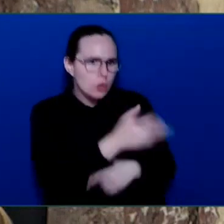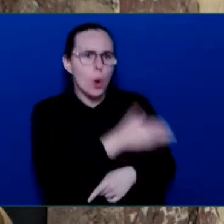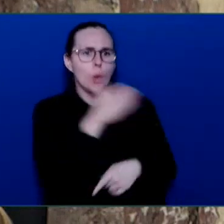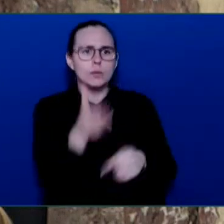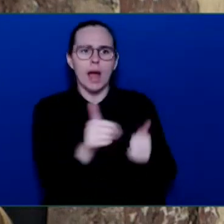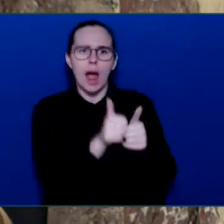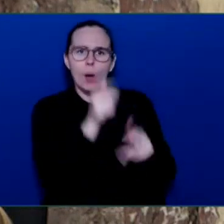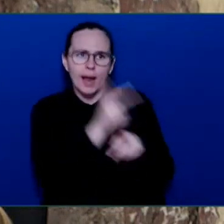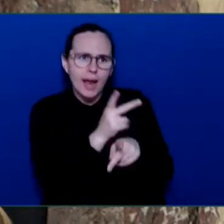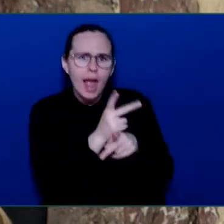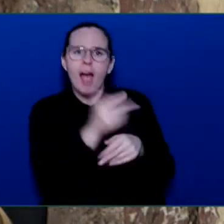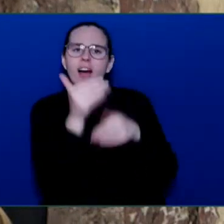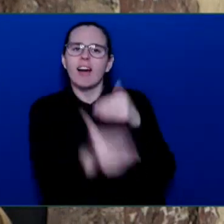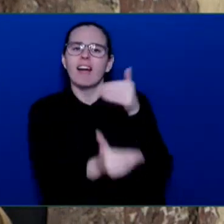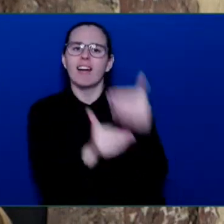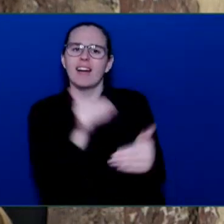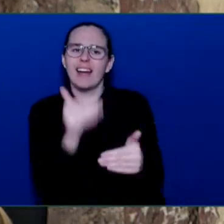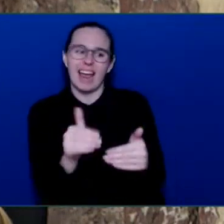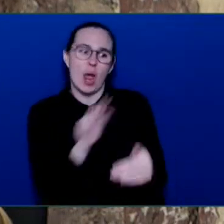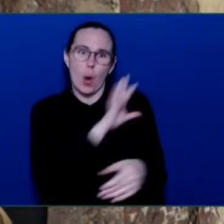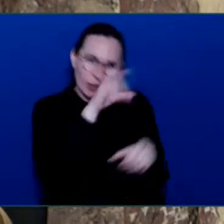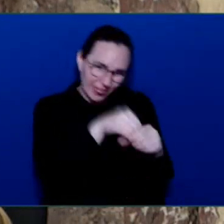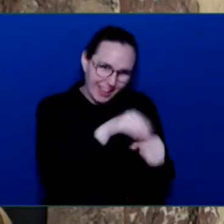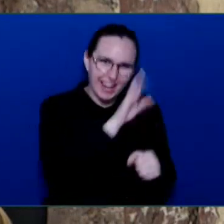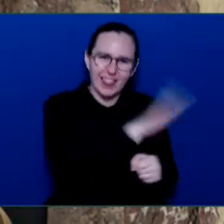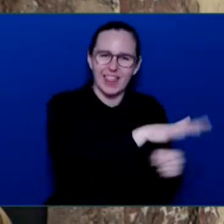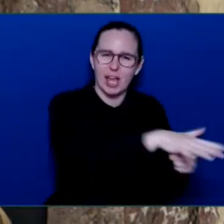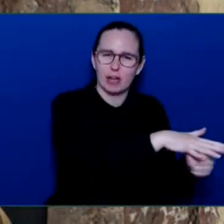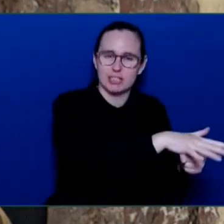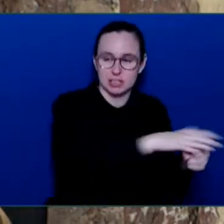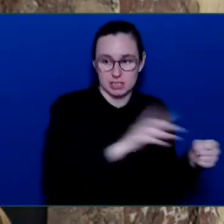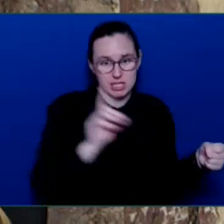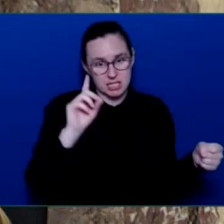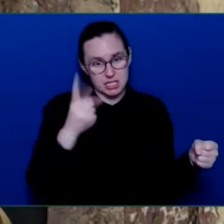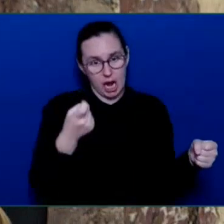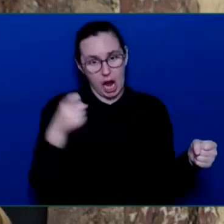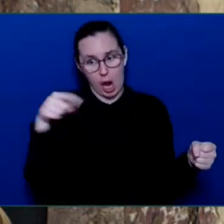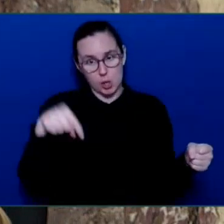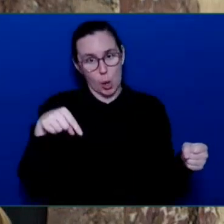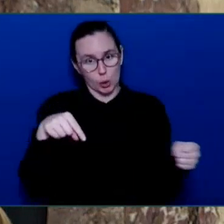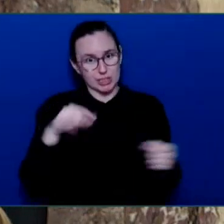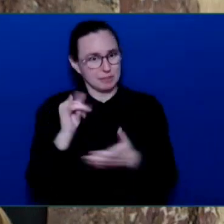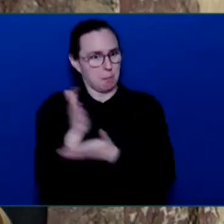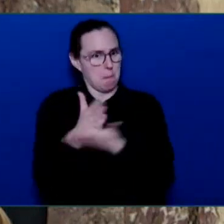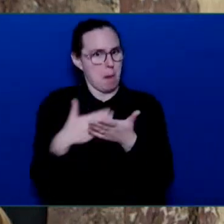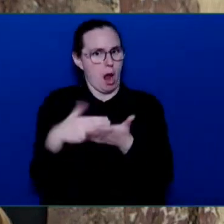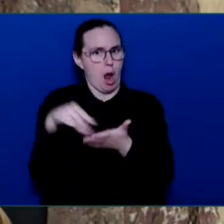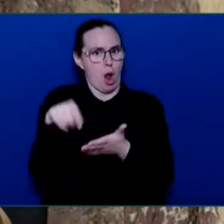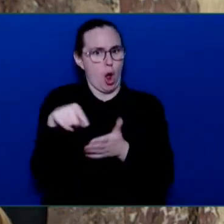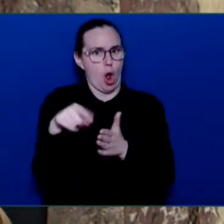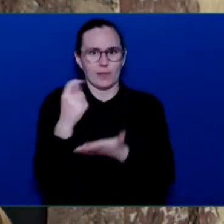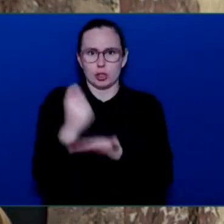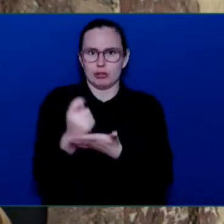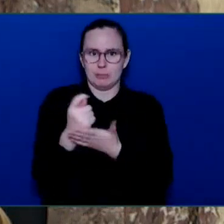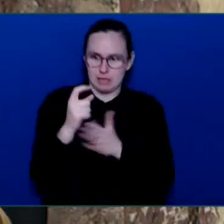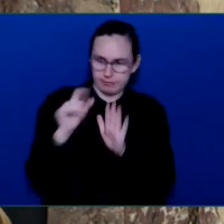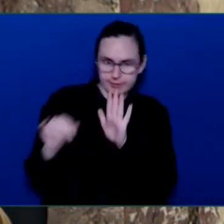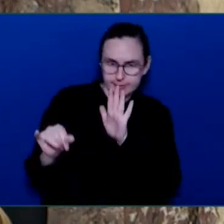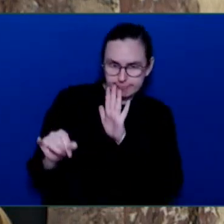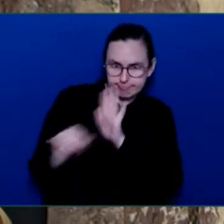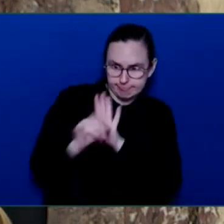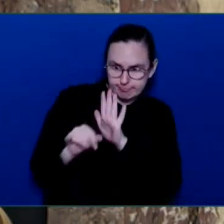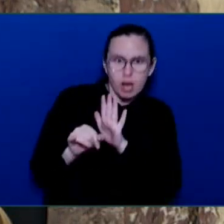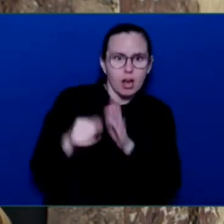diagnosis is part of the treatment process, and it's very important. And I thought that's what the members were asking about. What we have, Honourable Speaker,